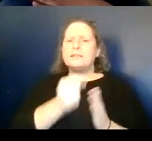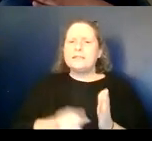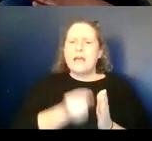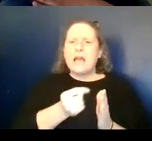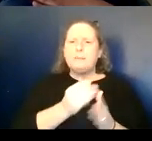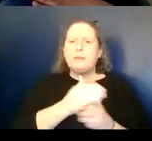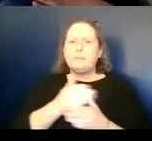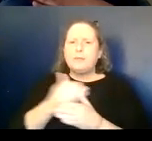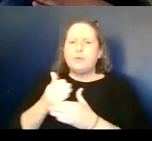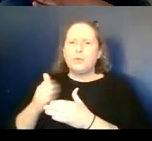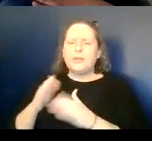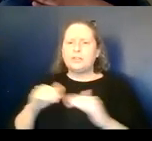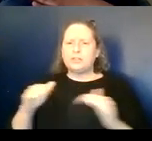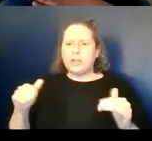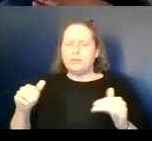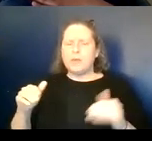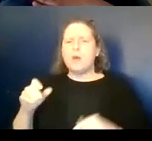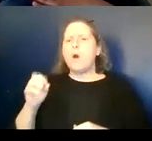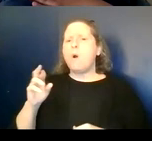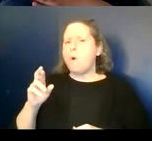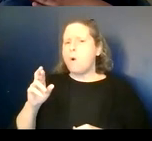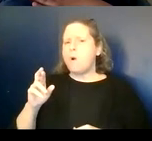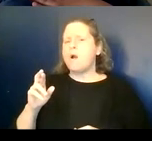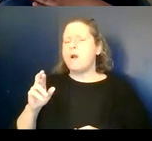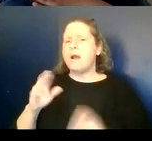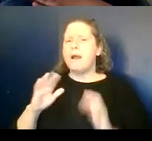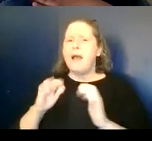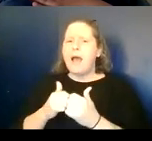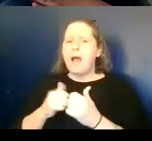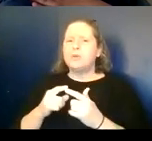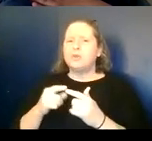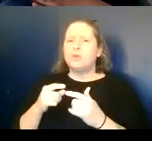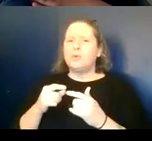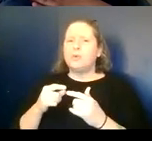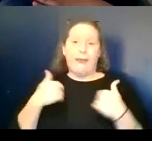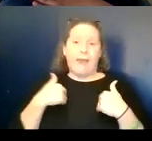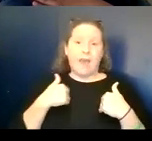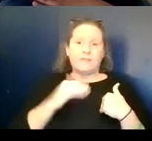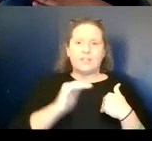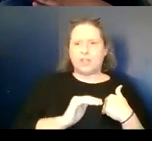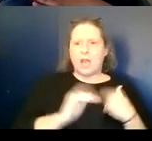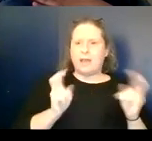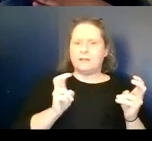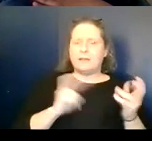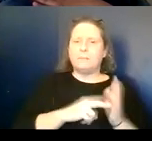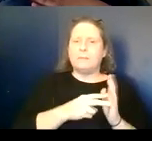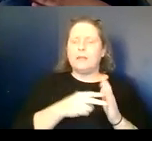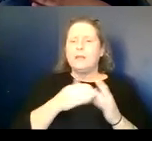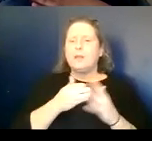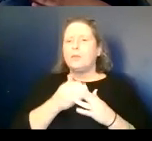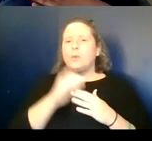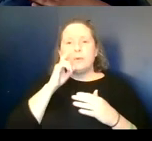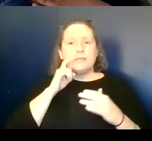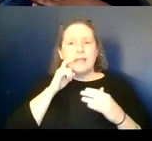children, or how to have a child, whether it's through